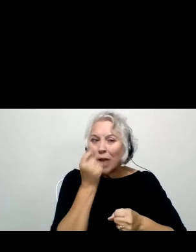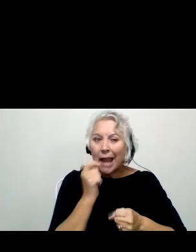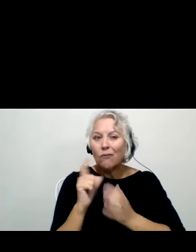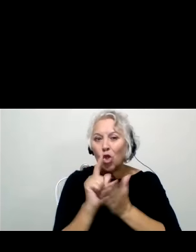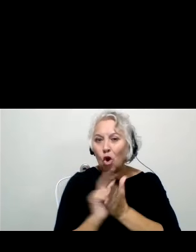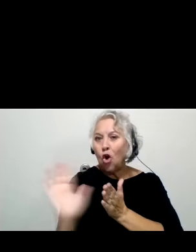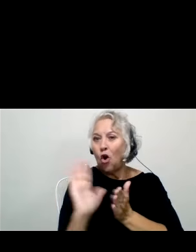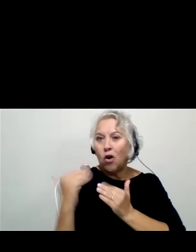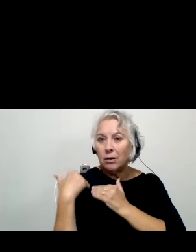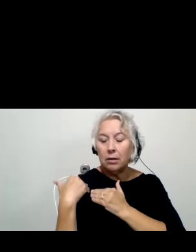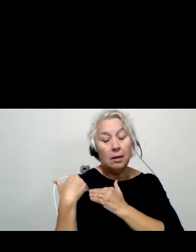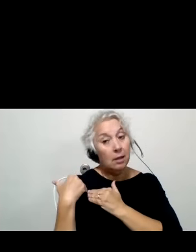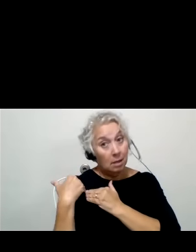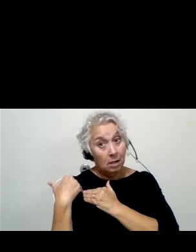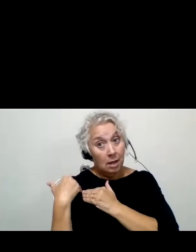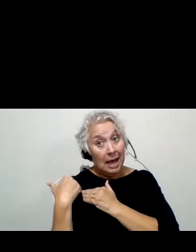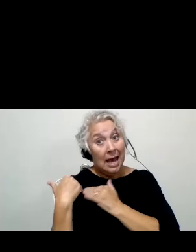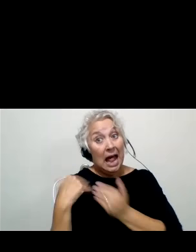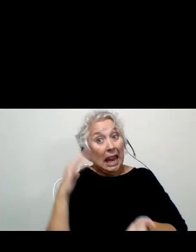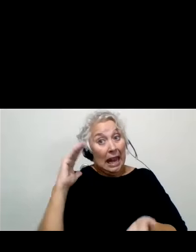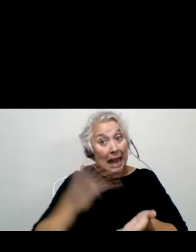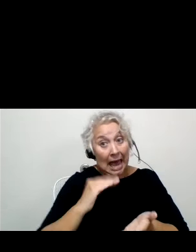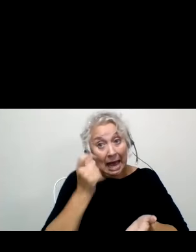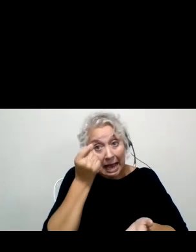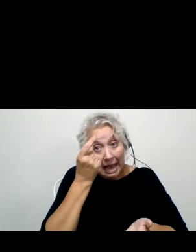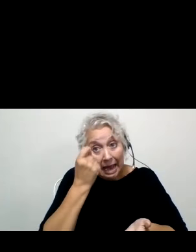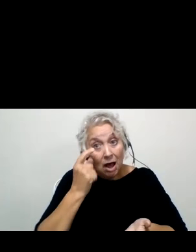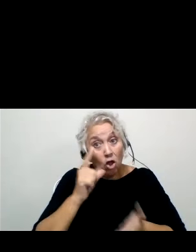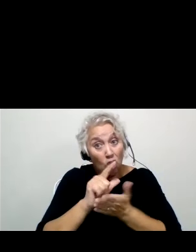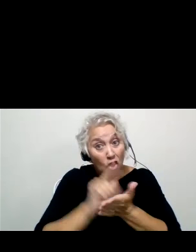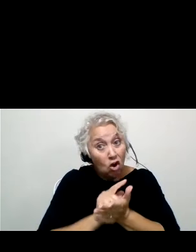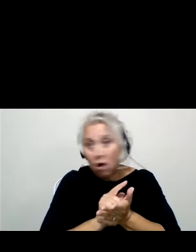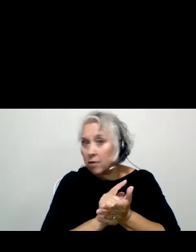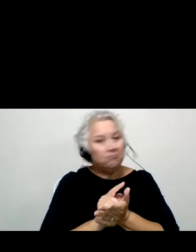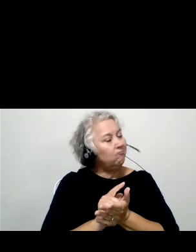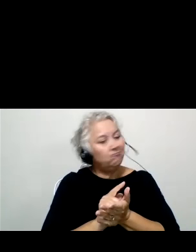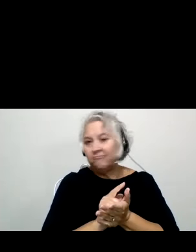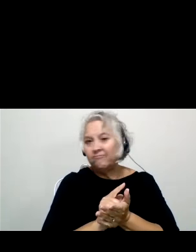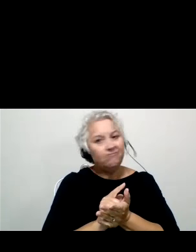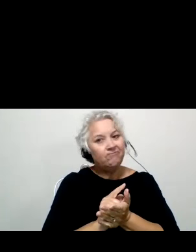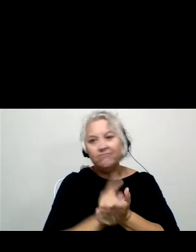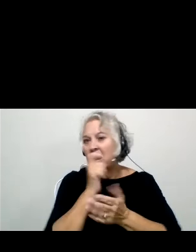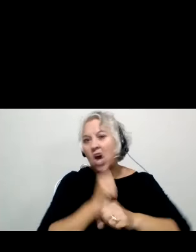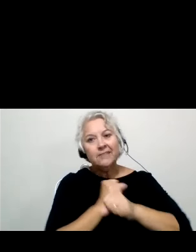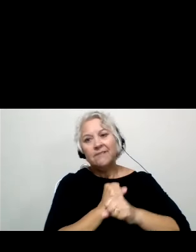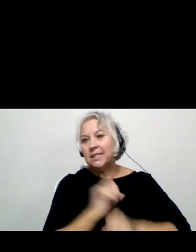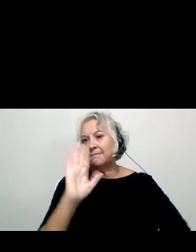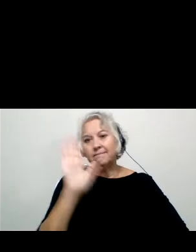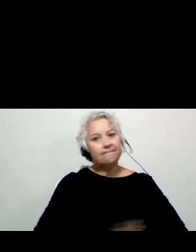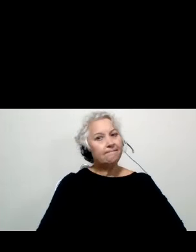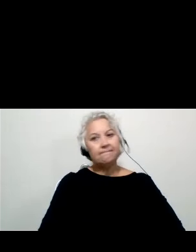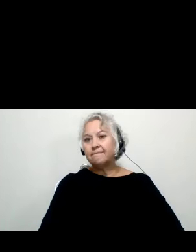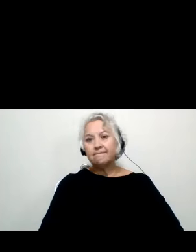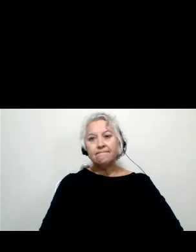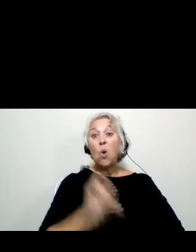responsibilities. And I will tell you something, lack of understanding of the law is not a defense.